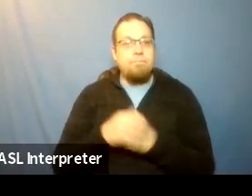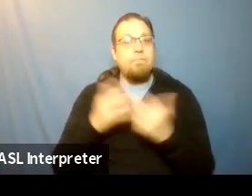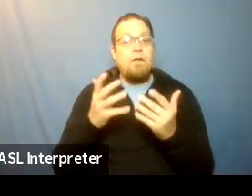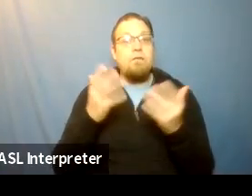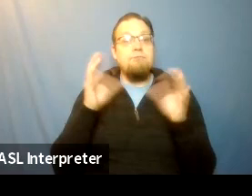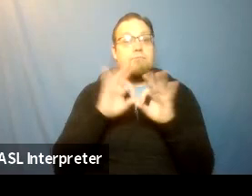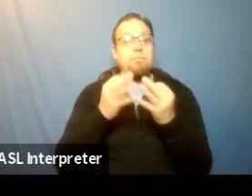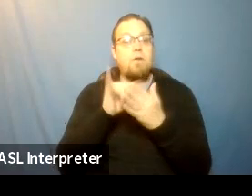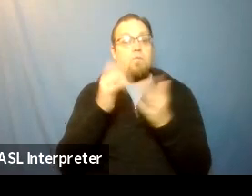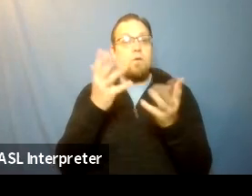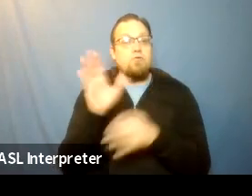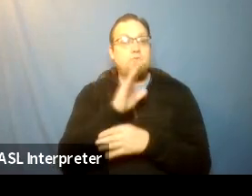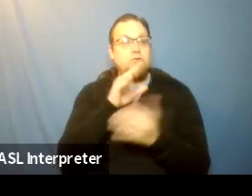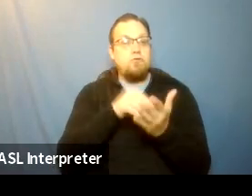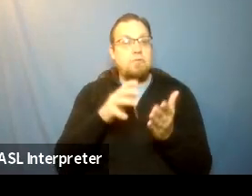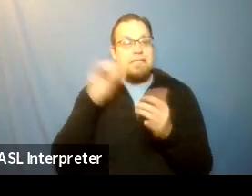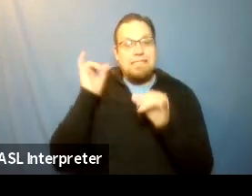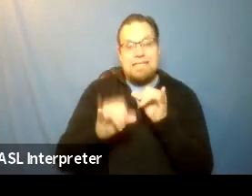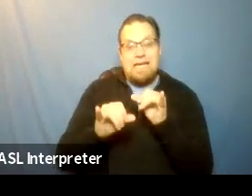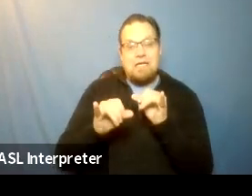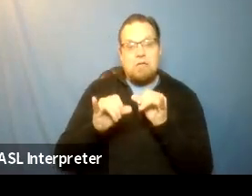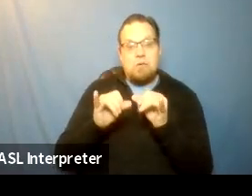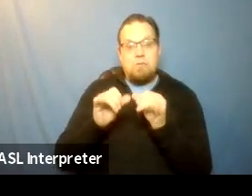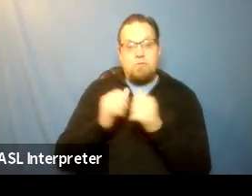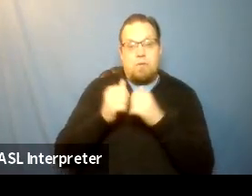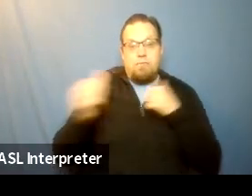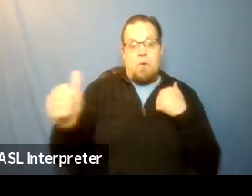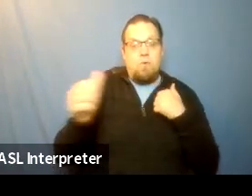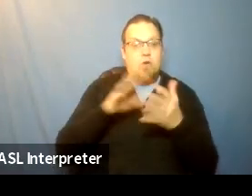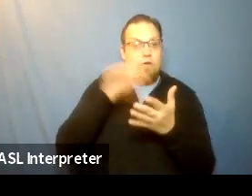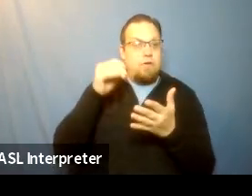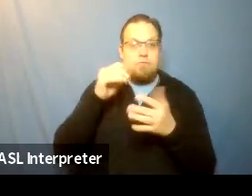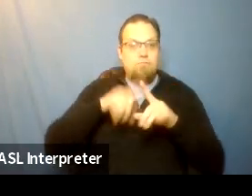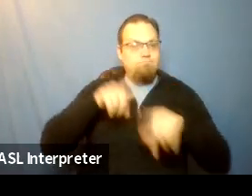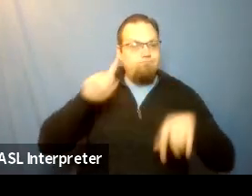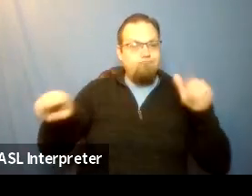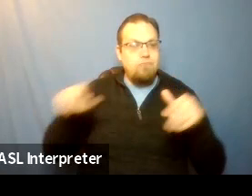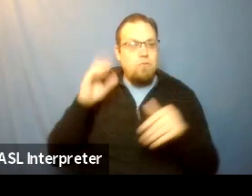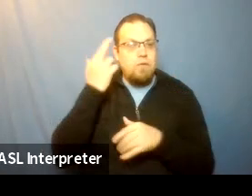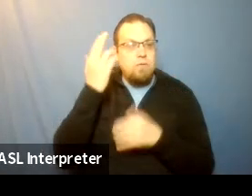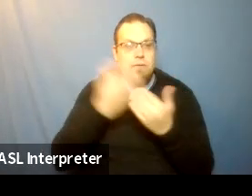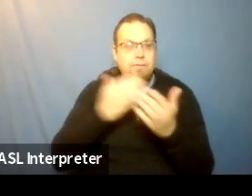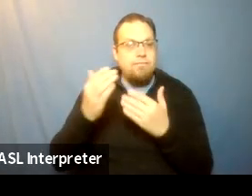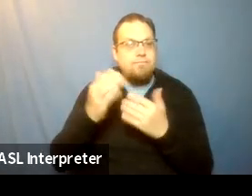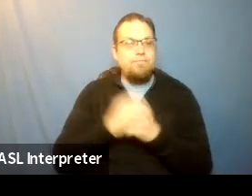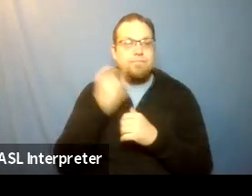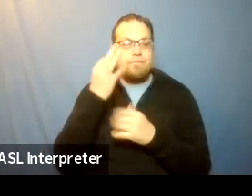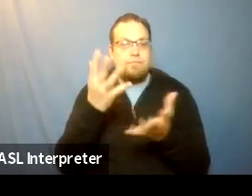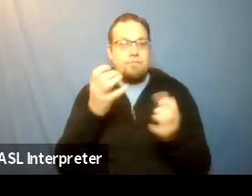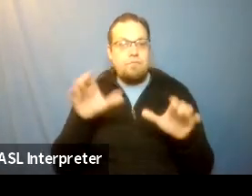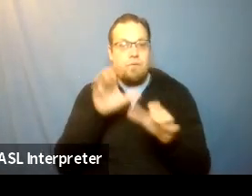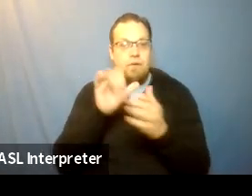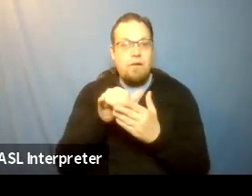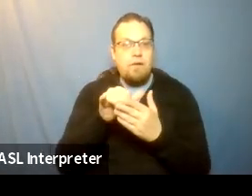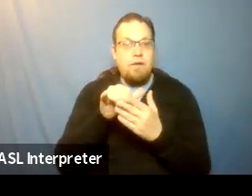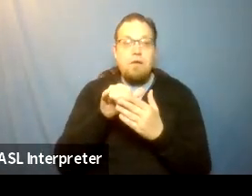Families who want their students to stay in remote learning for a variety of reasons. If you wish to do that, what you